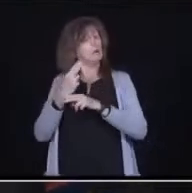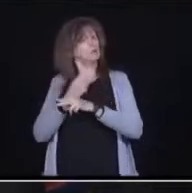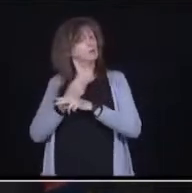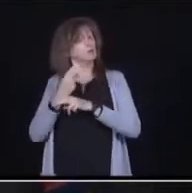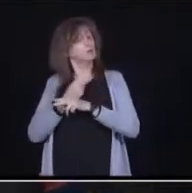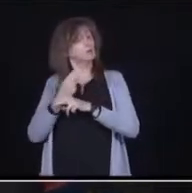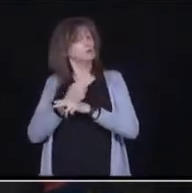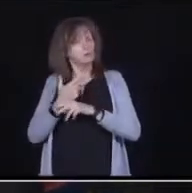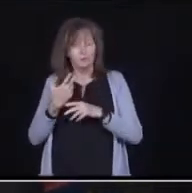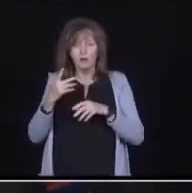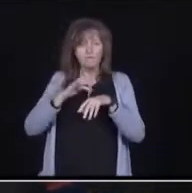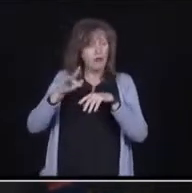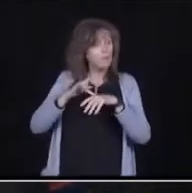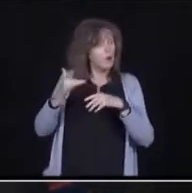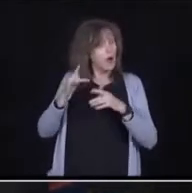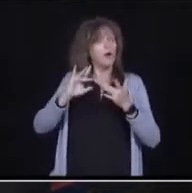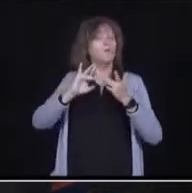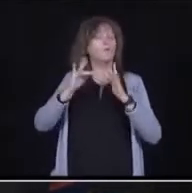at